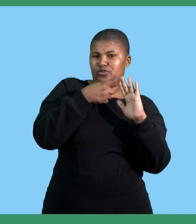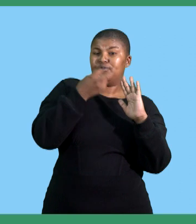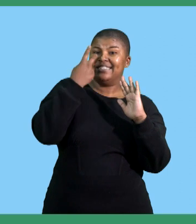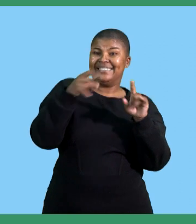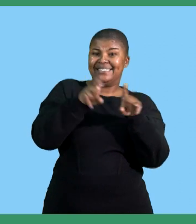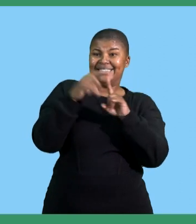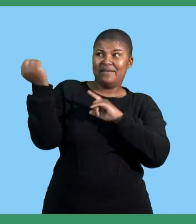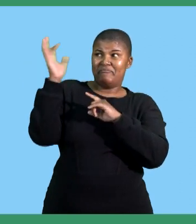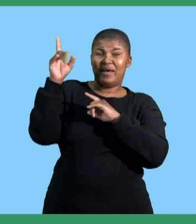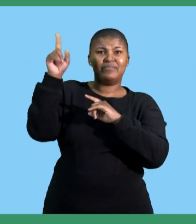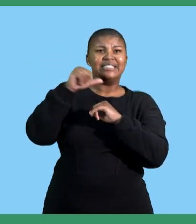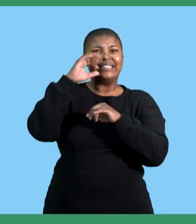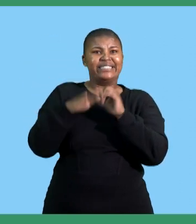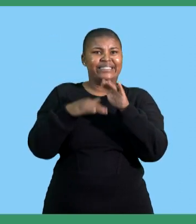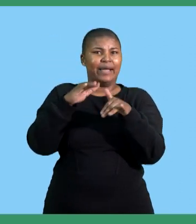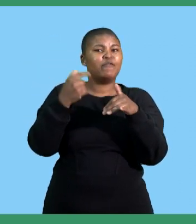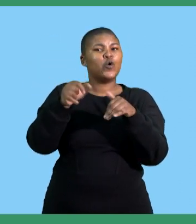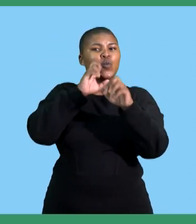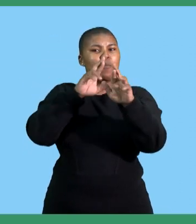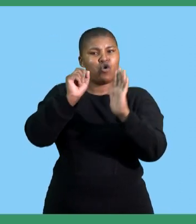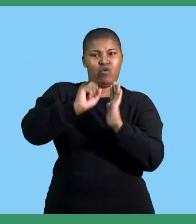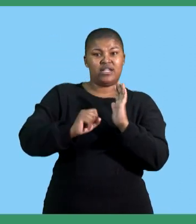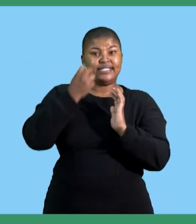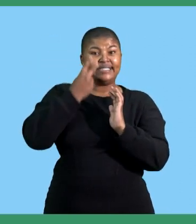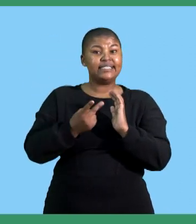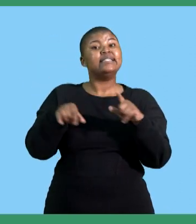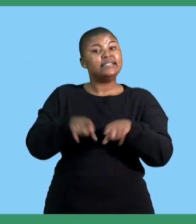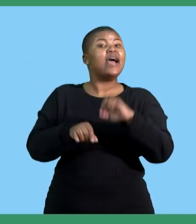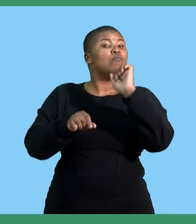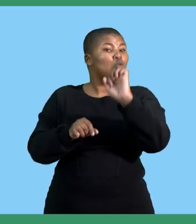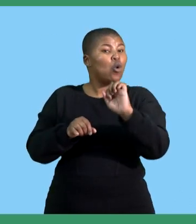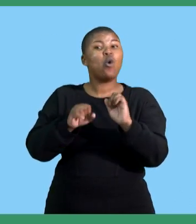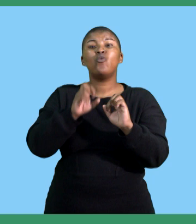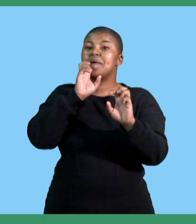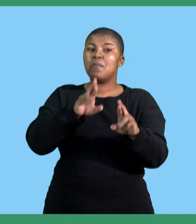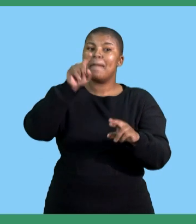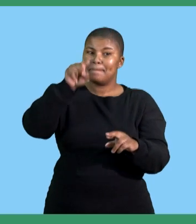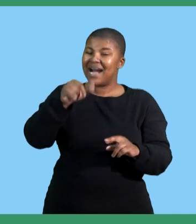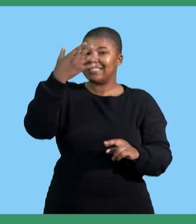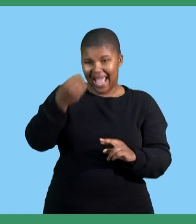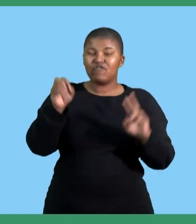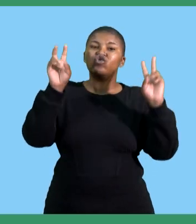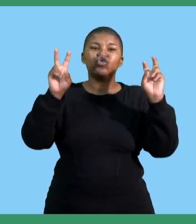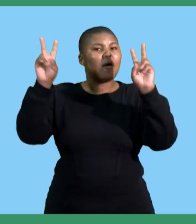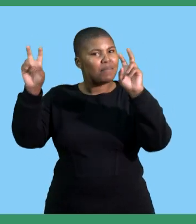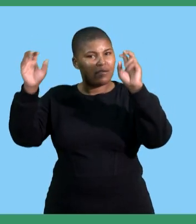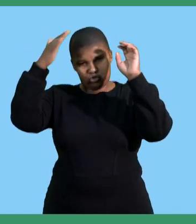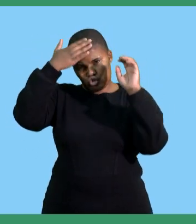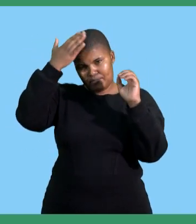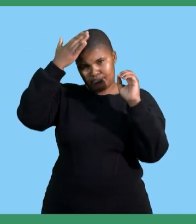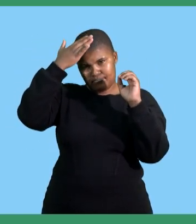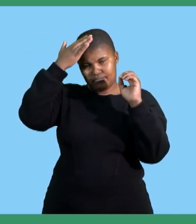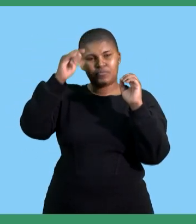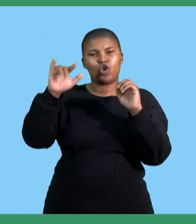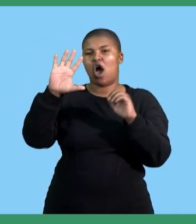at, there is a topic there that says steps in report writing. So obviously when you write your report, it has to have a topic at the top